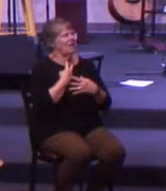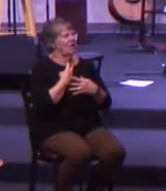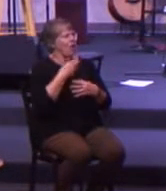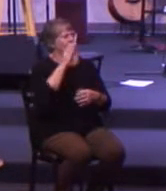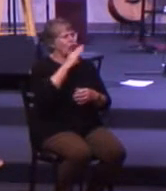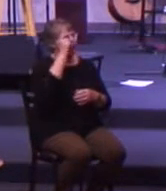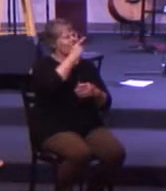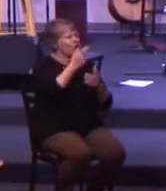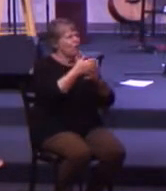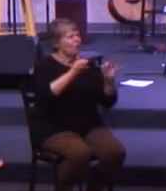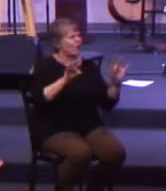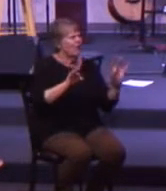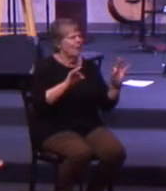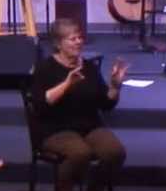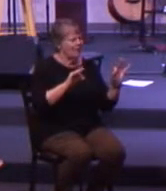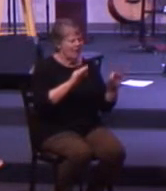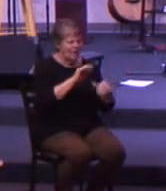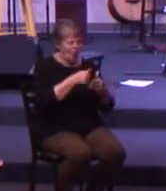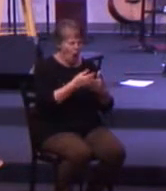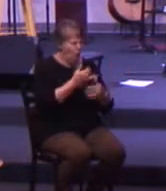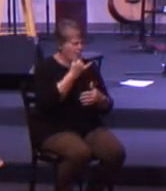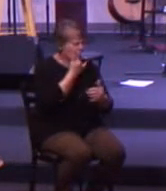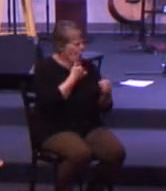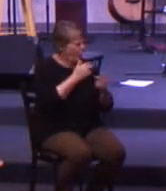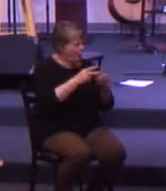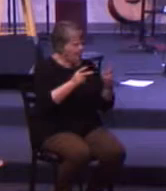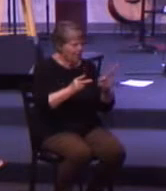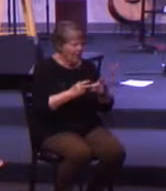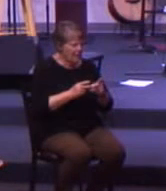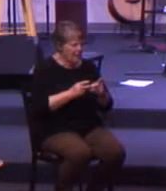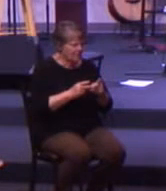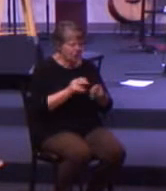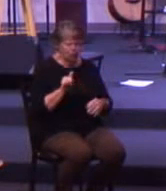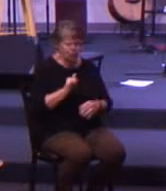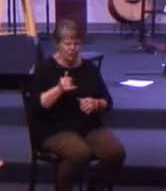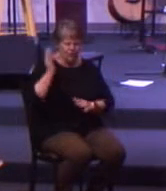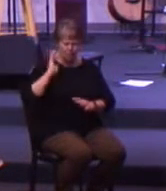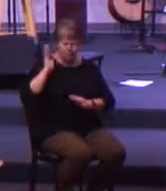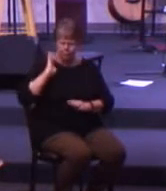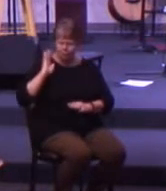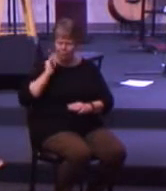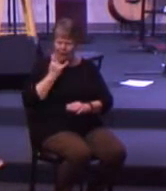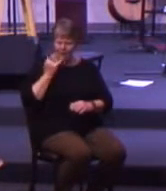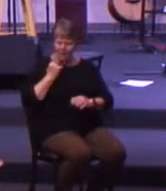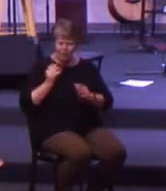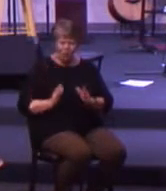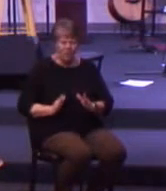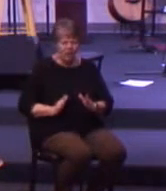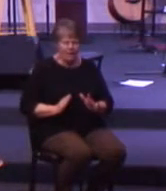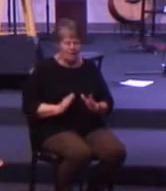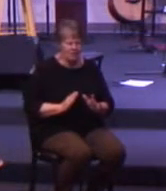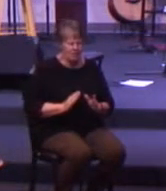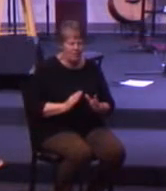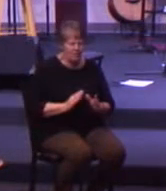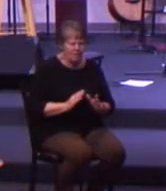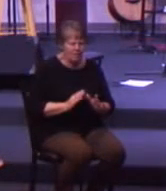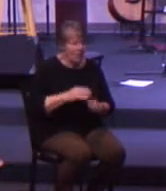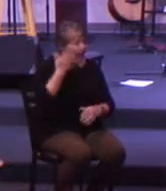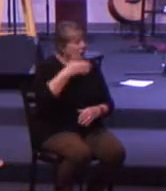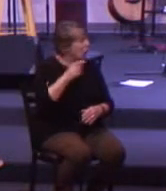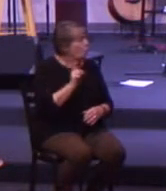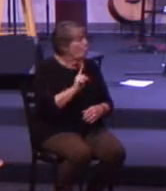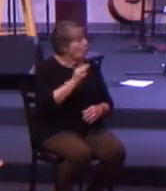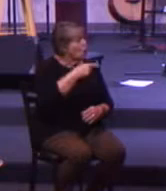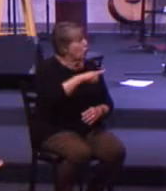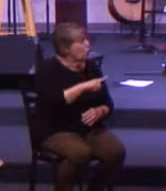just like the Israelites were. But I want you to ponder up front, wherever you're stuck, whatever that is. I don't know what it is, but you know what it is. In